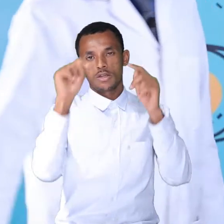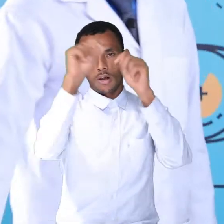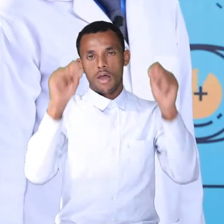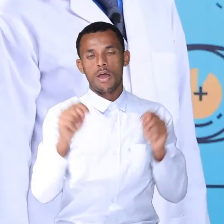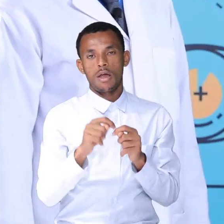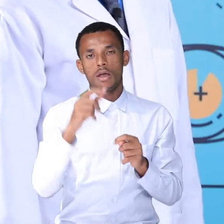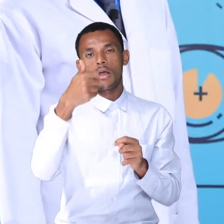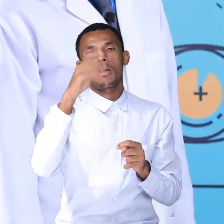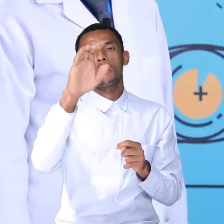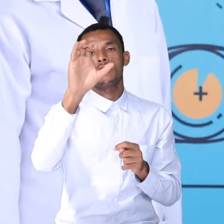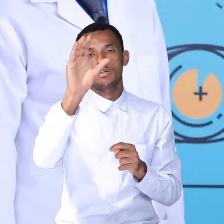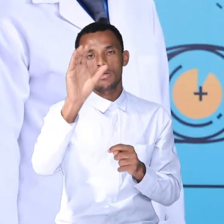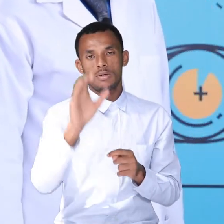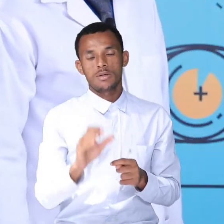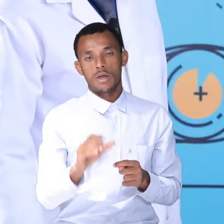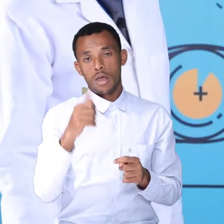triangle ABC.